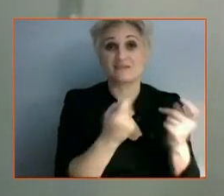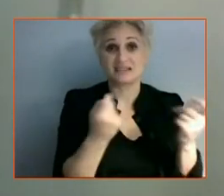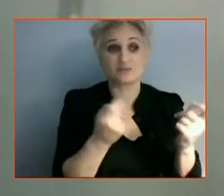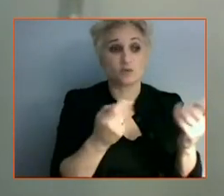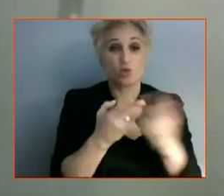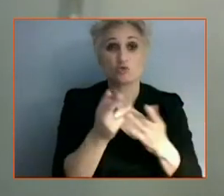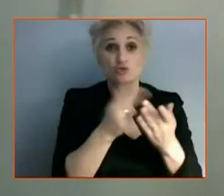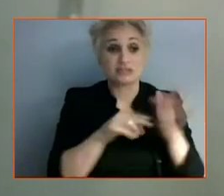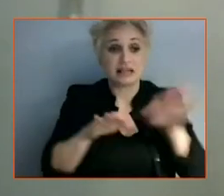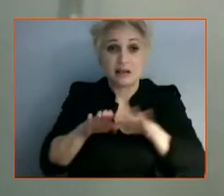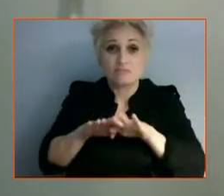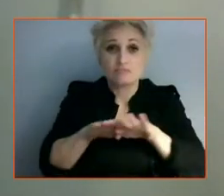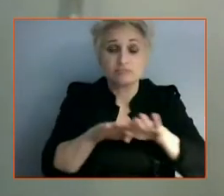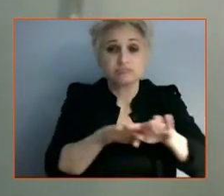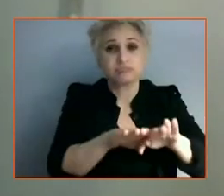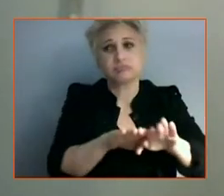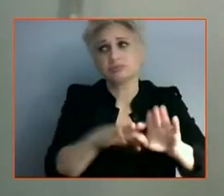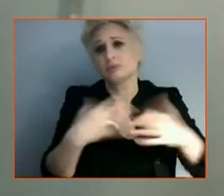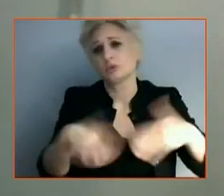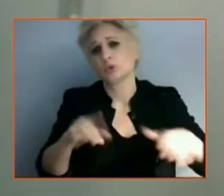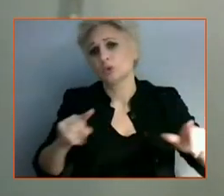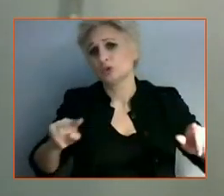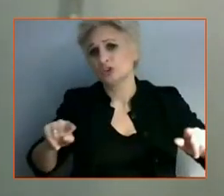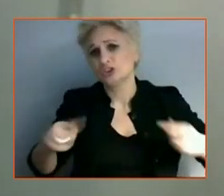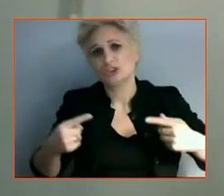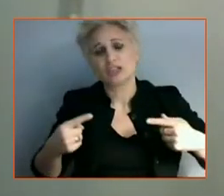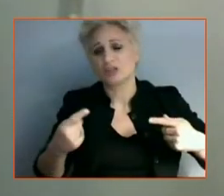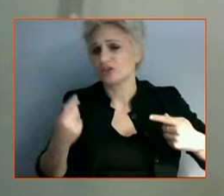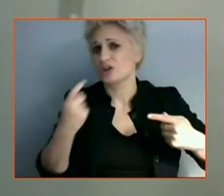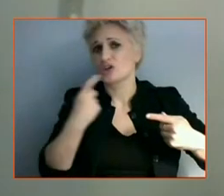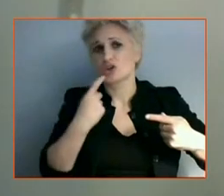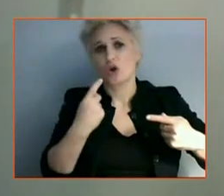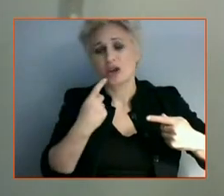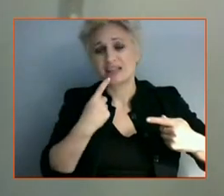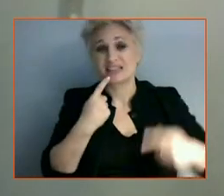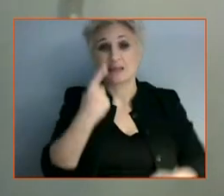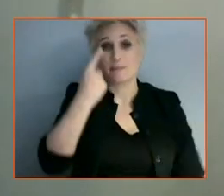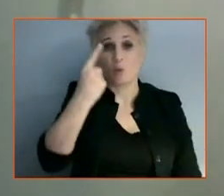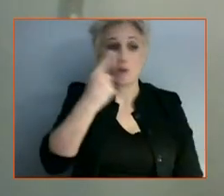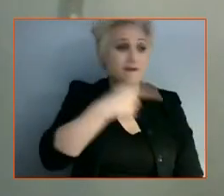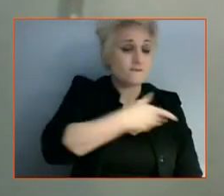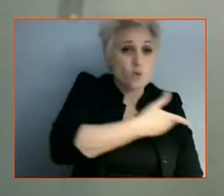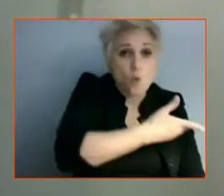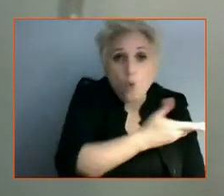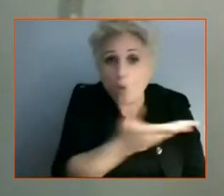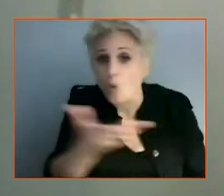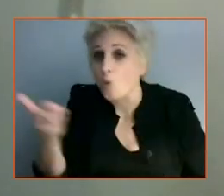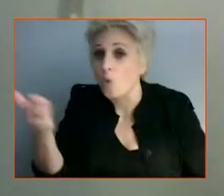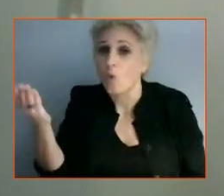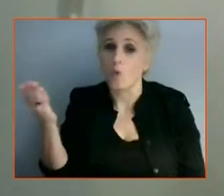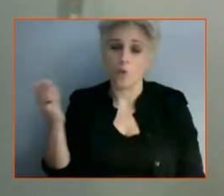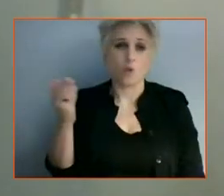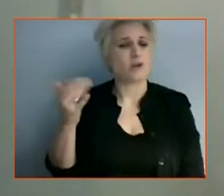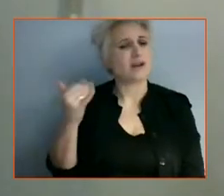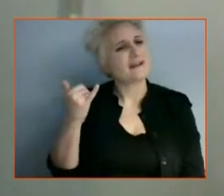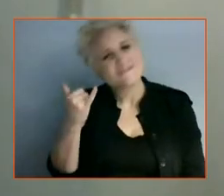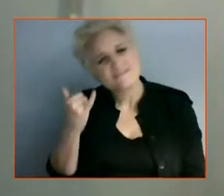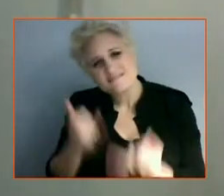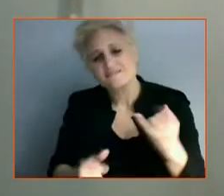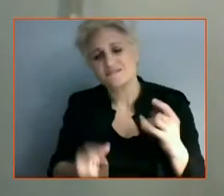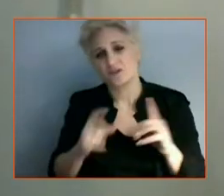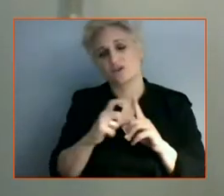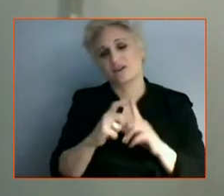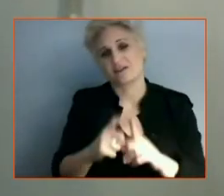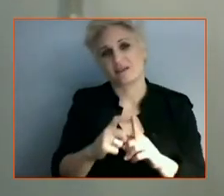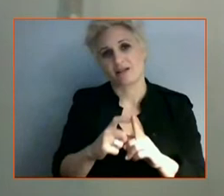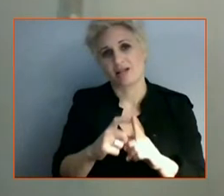challenging. We got there, but an overarching one for the whole sector would be very challenging, I think, given the difference across